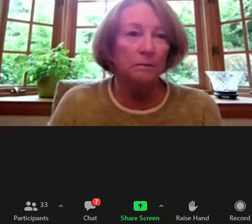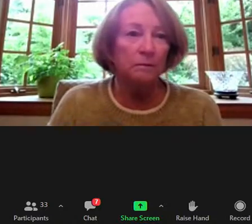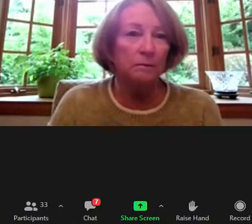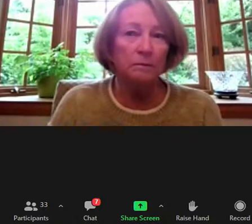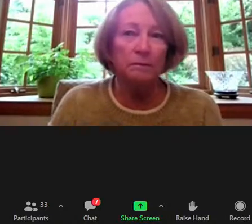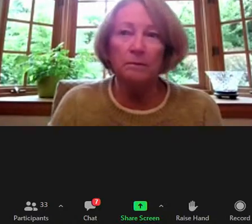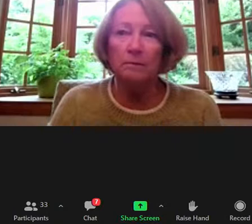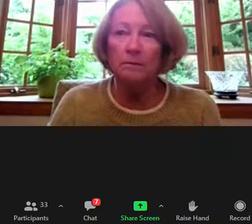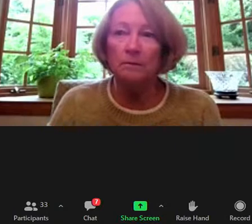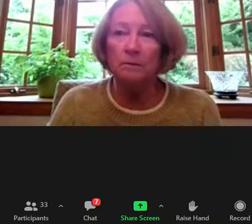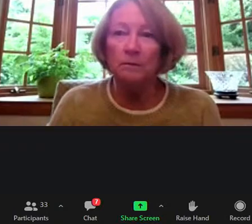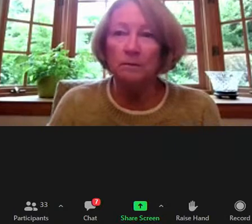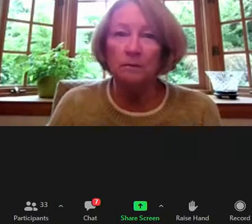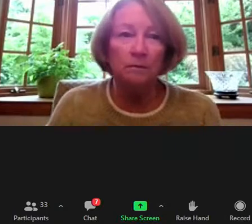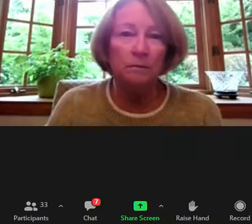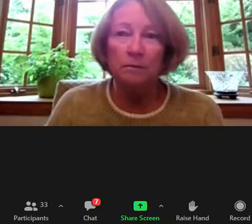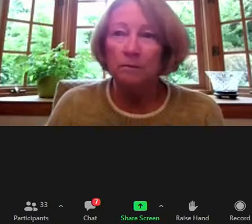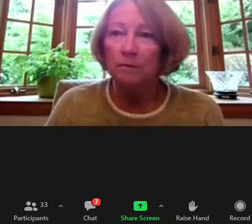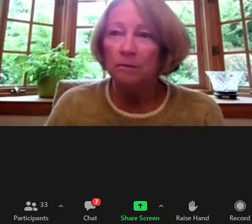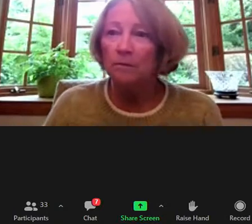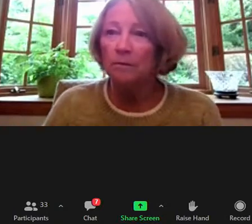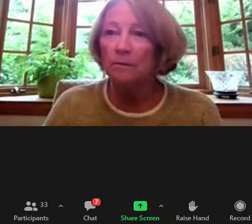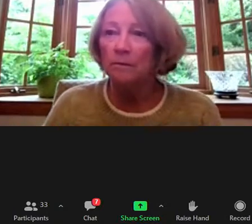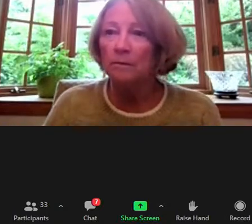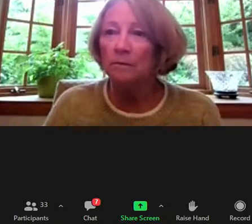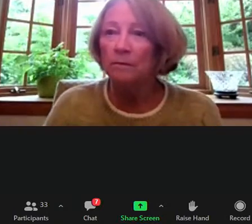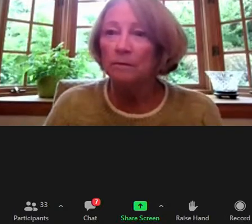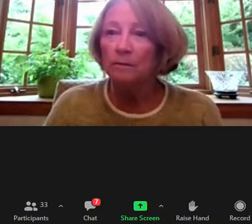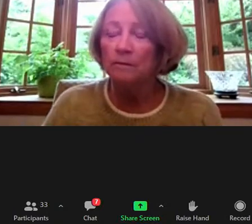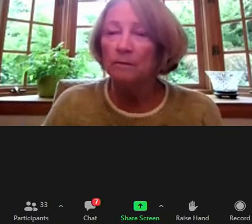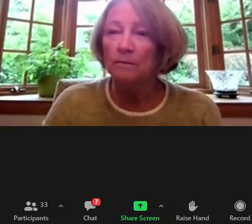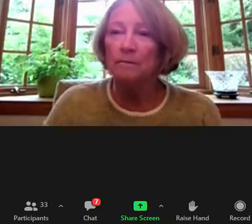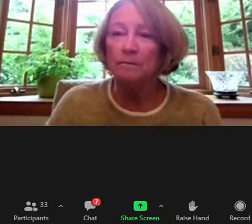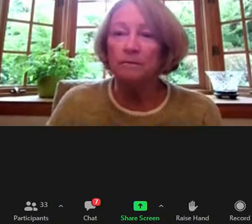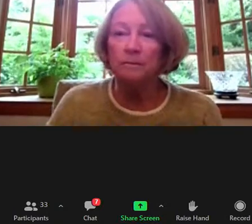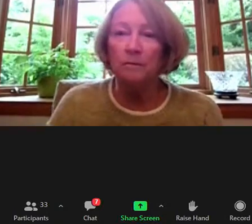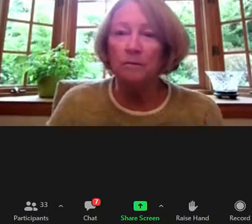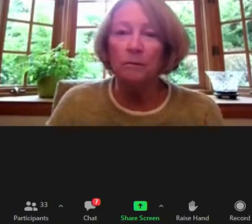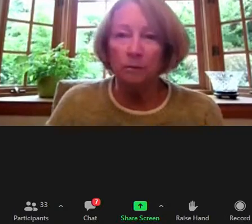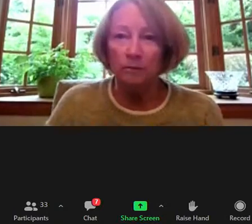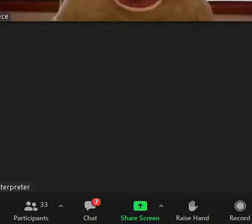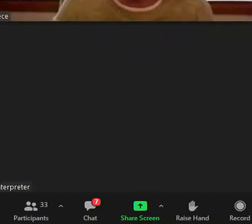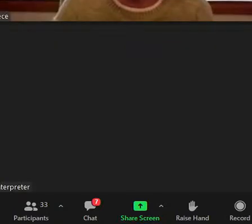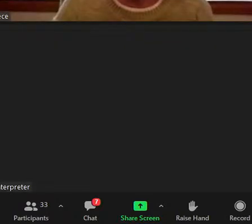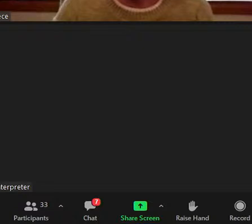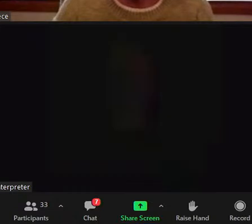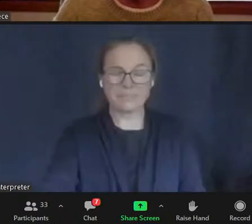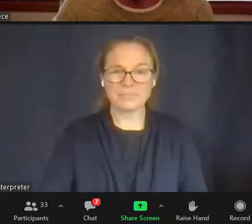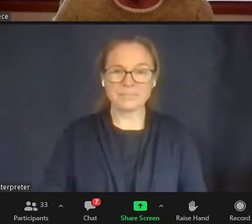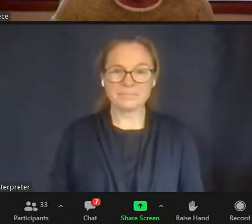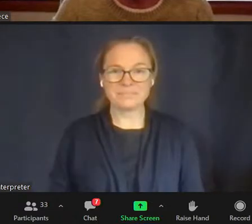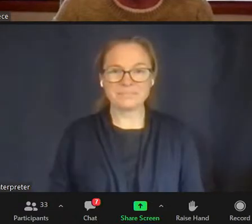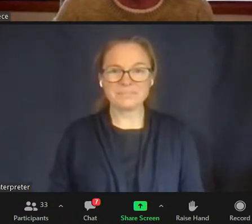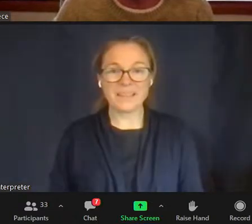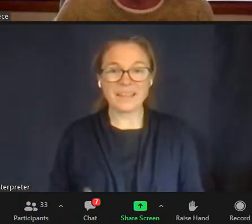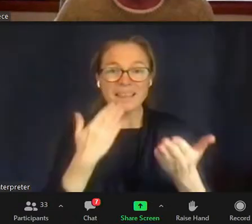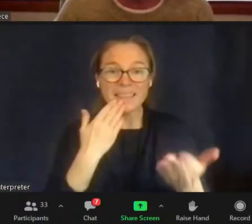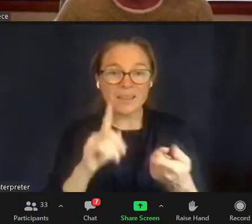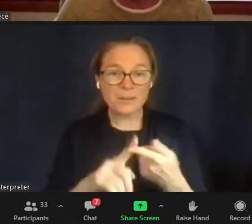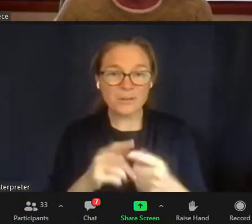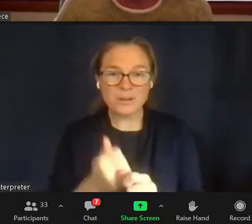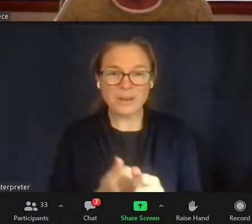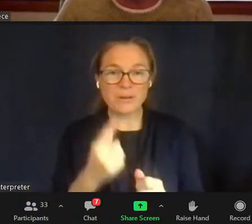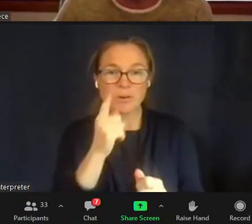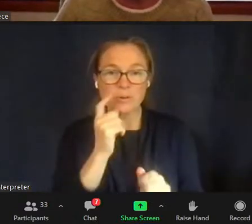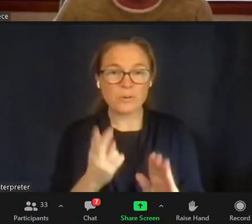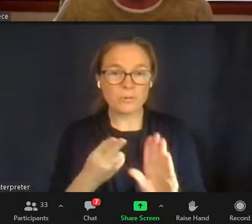So thanks everybody who have joined us already for our third town hall of the